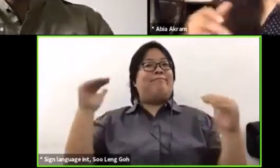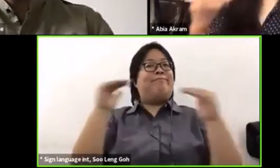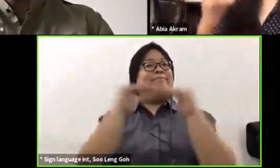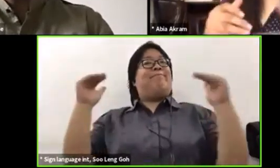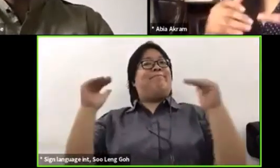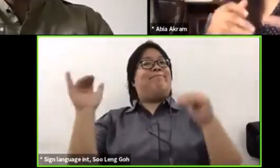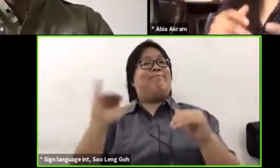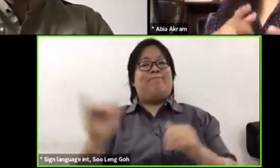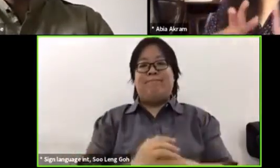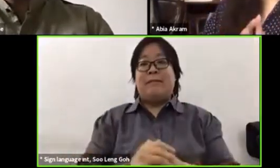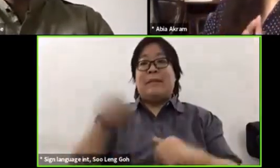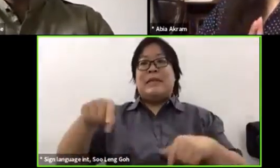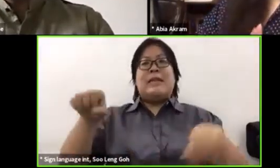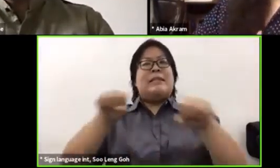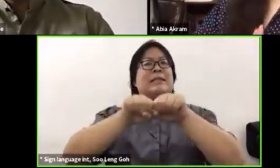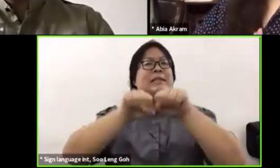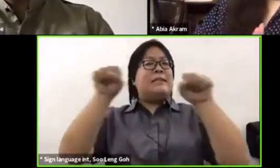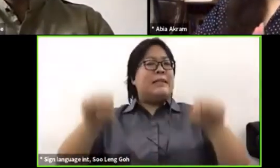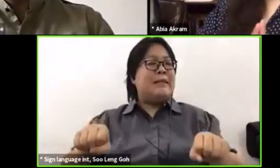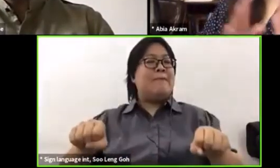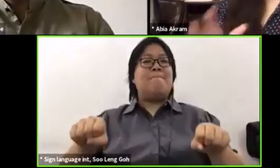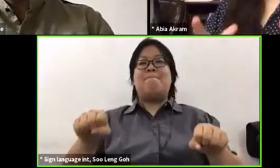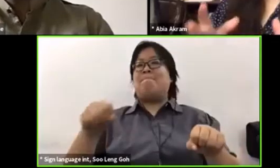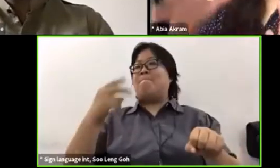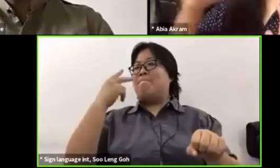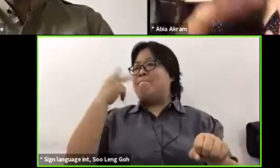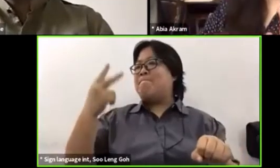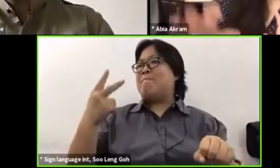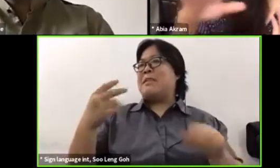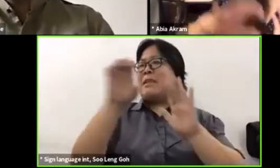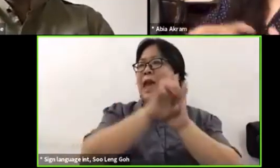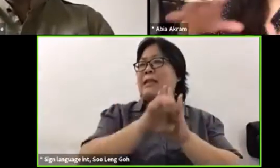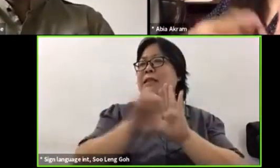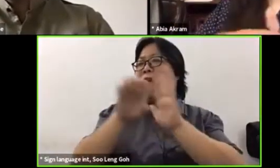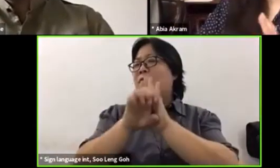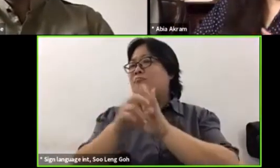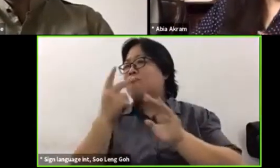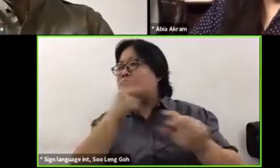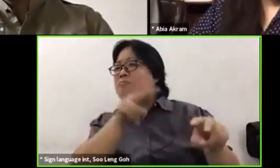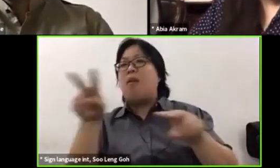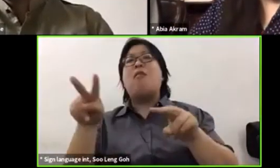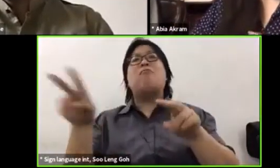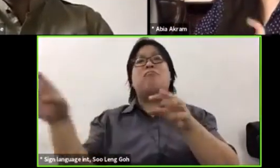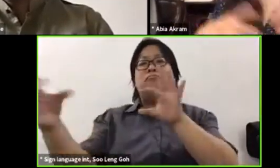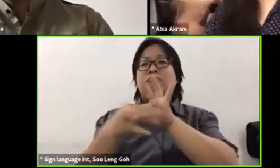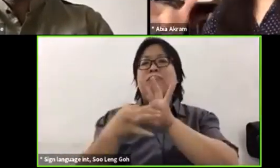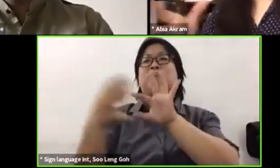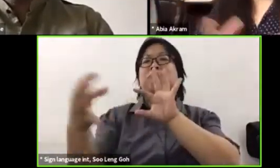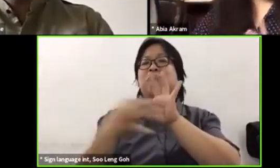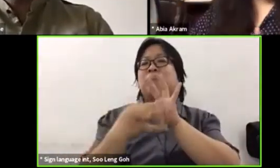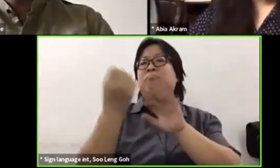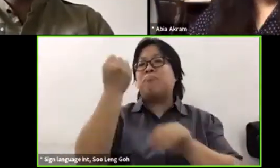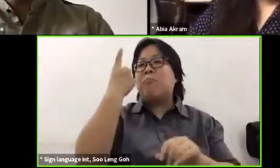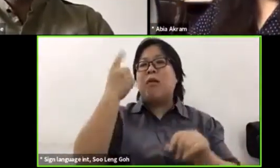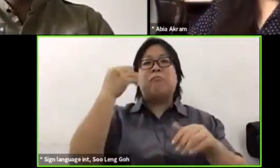this is the need where we can see some of the examples. We can technically link it with the implementation plans and how